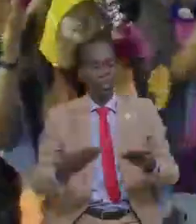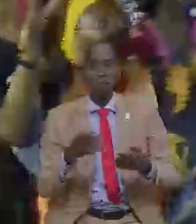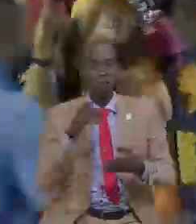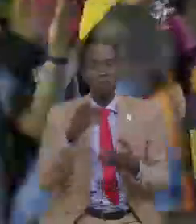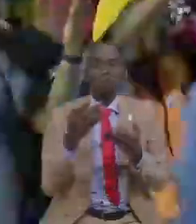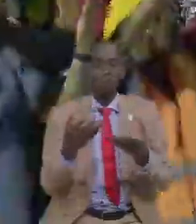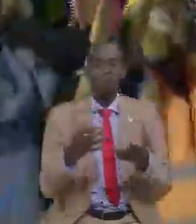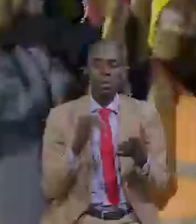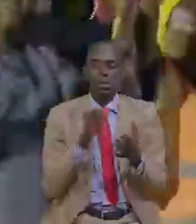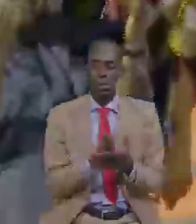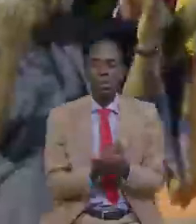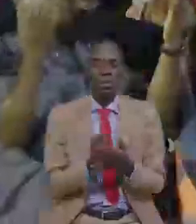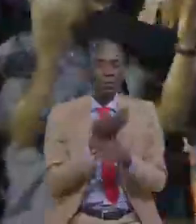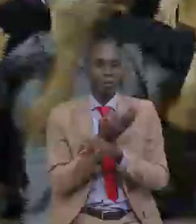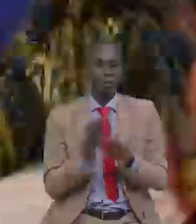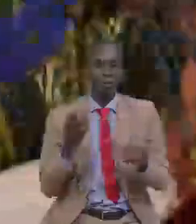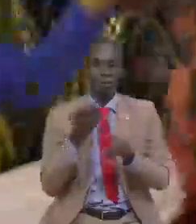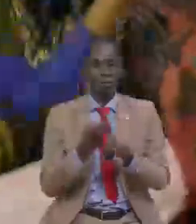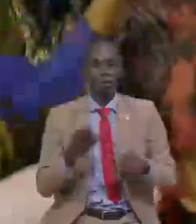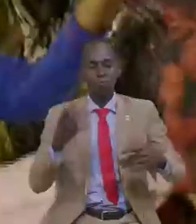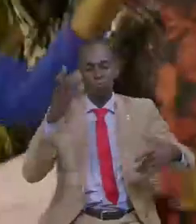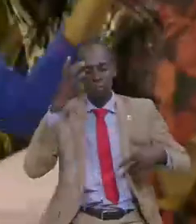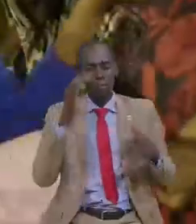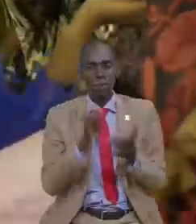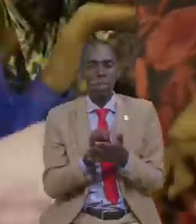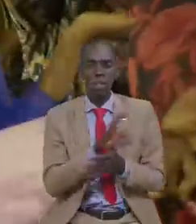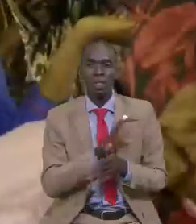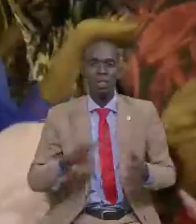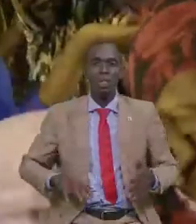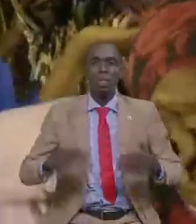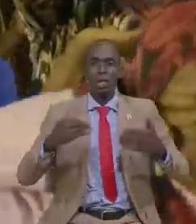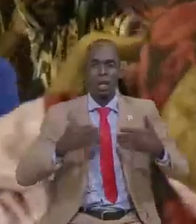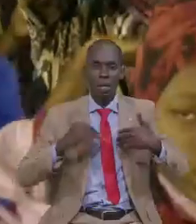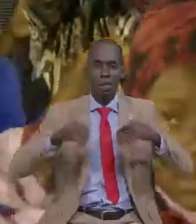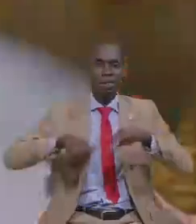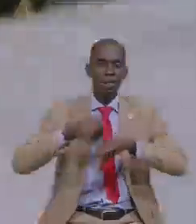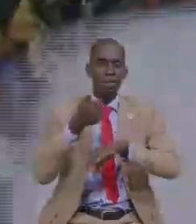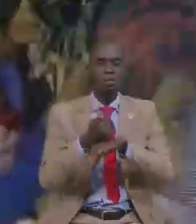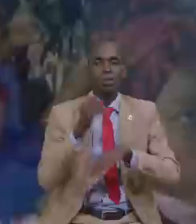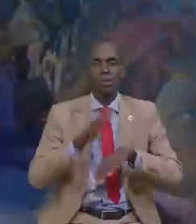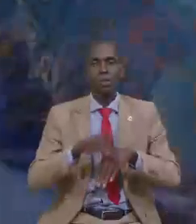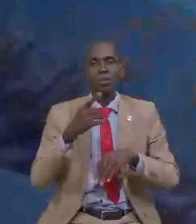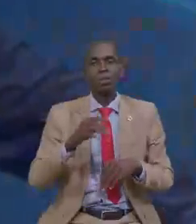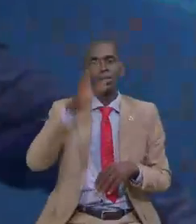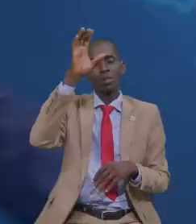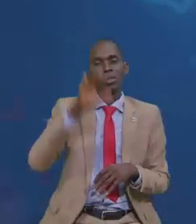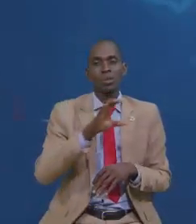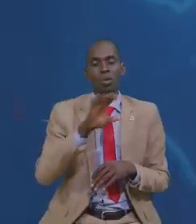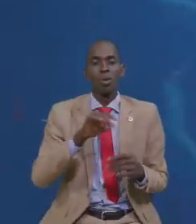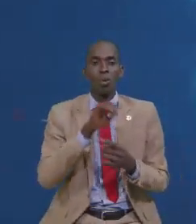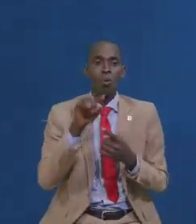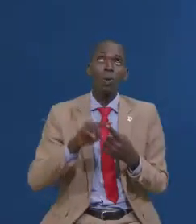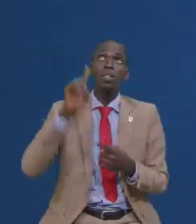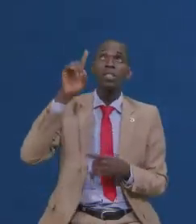infirmity that Christ has accomplished on the cross when he said, "It is